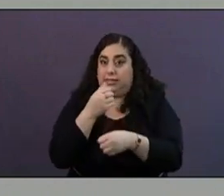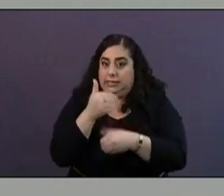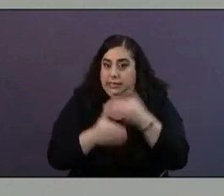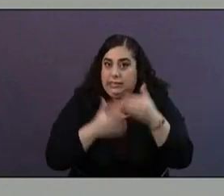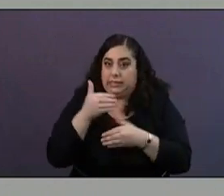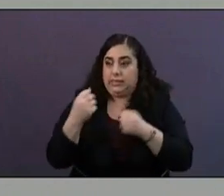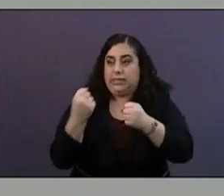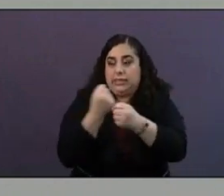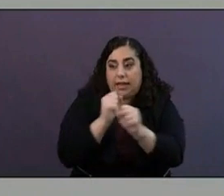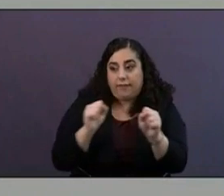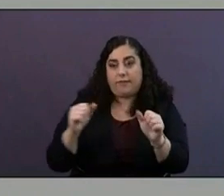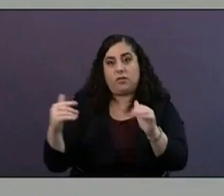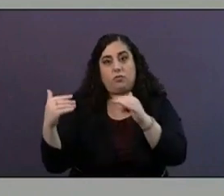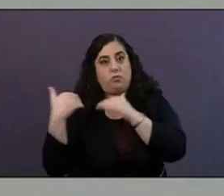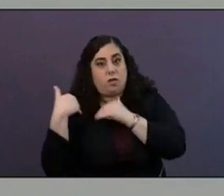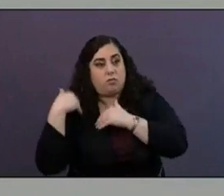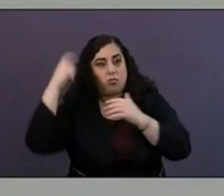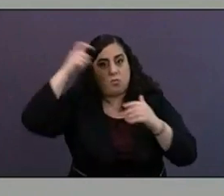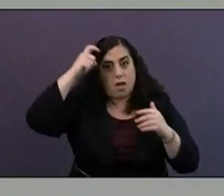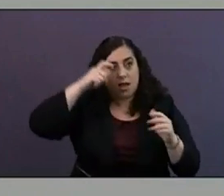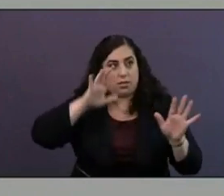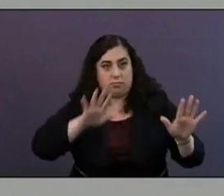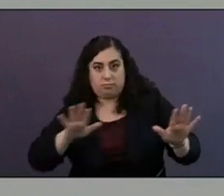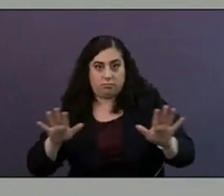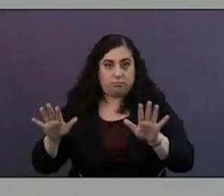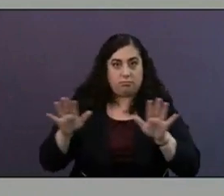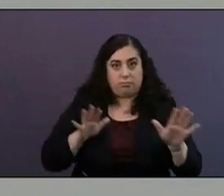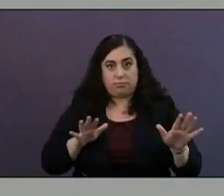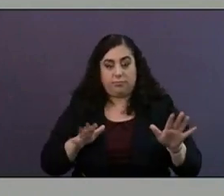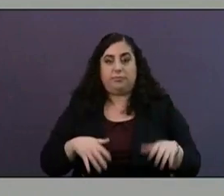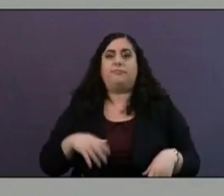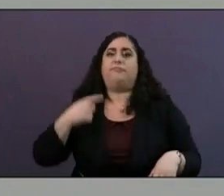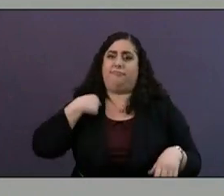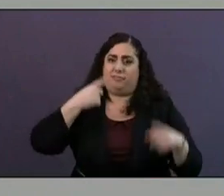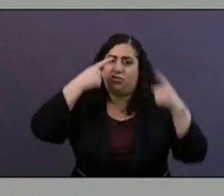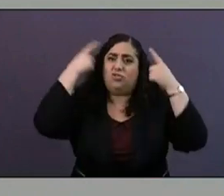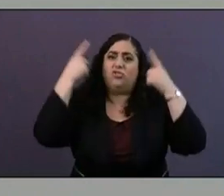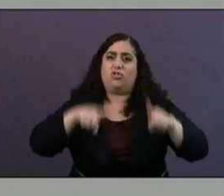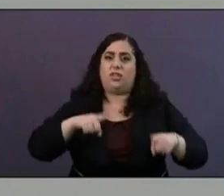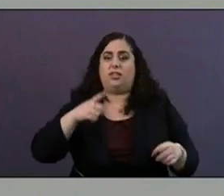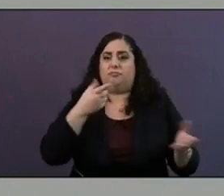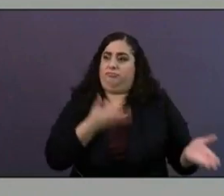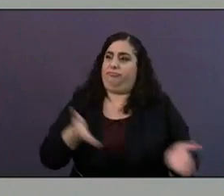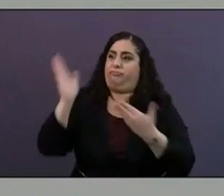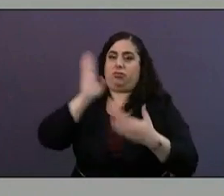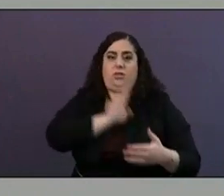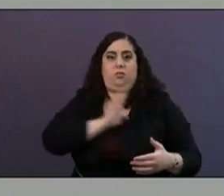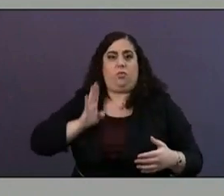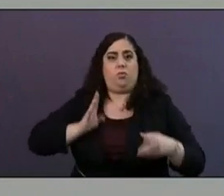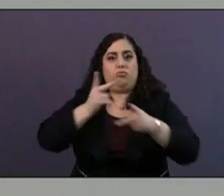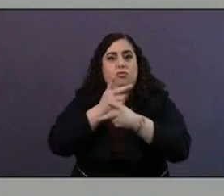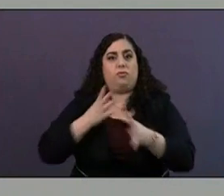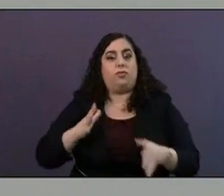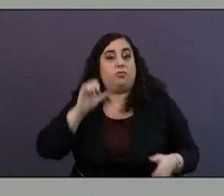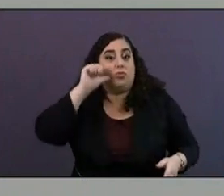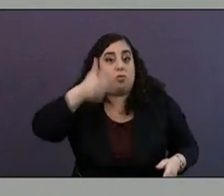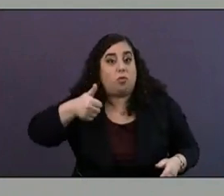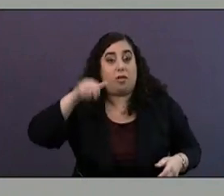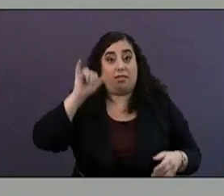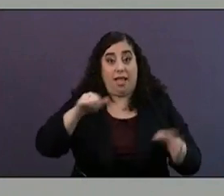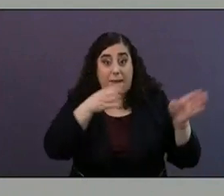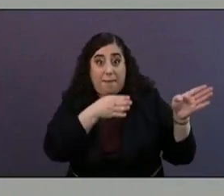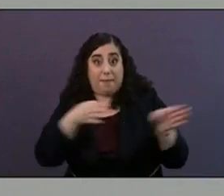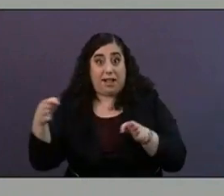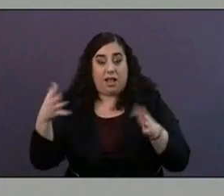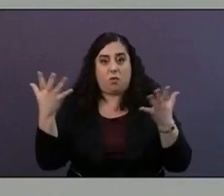strongly support the accelerated plan going to the Board of Supervisors tomorrow. That plan has a lot of detail